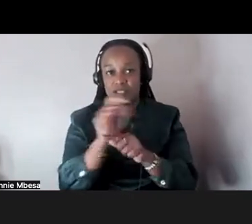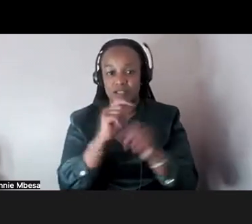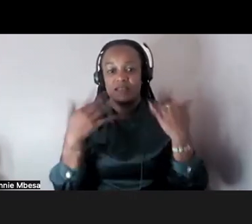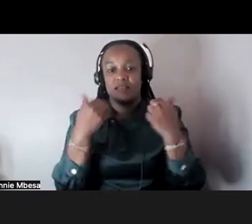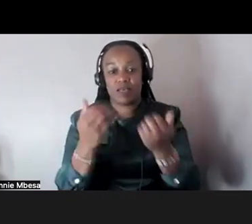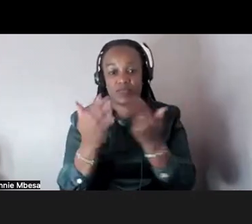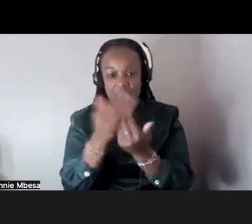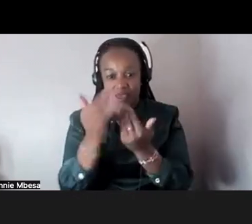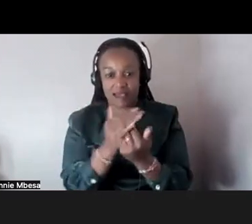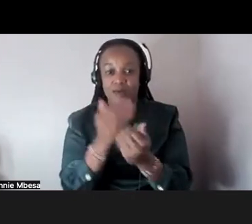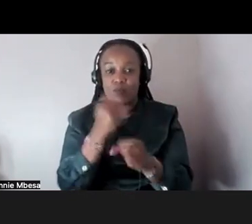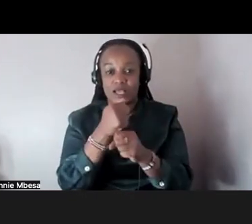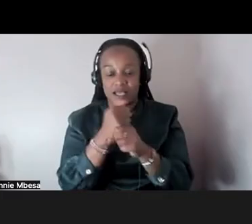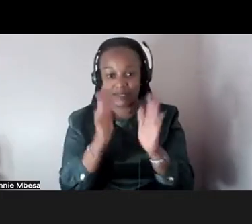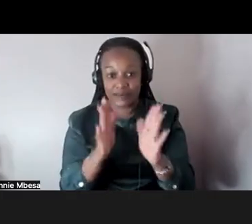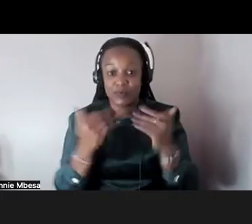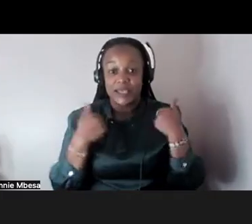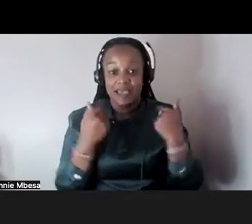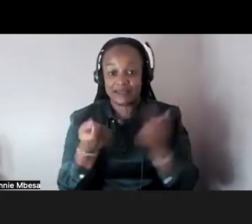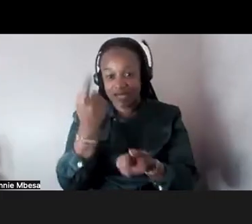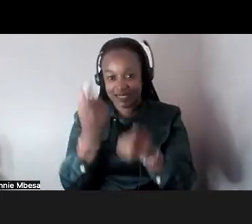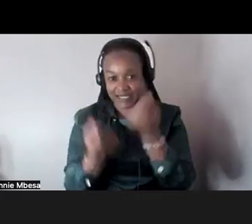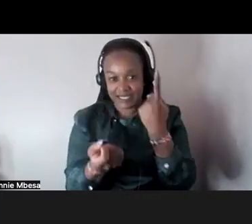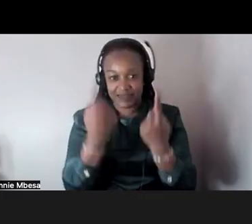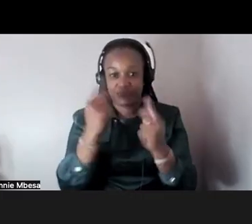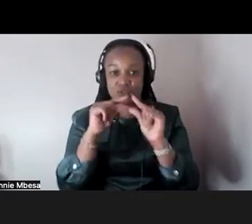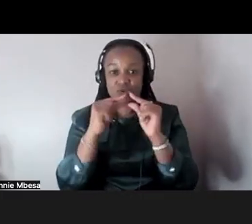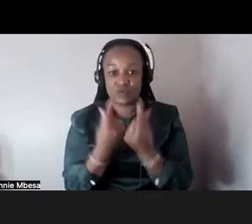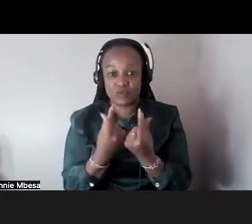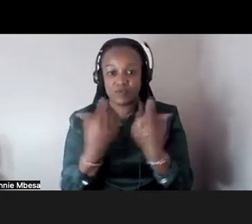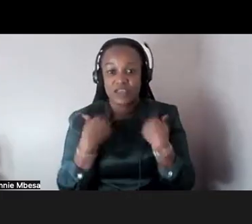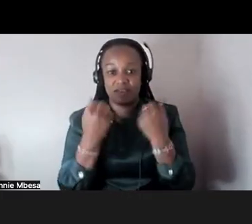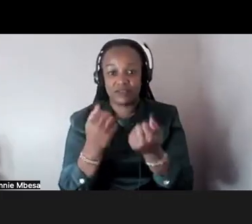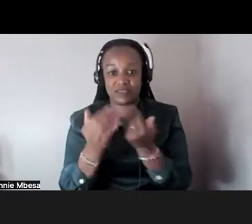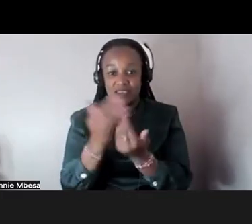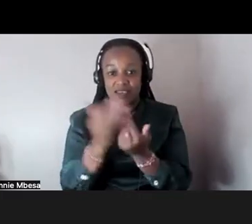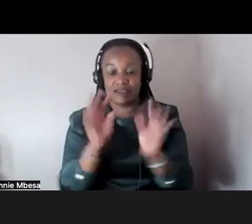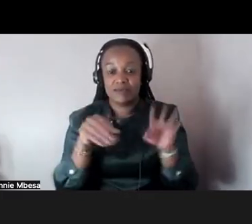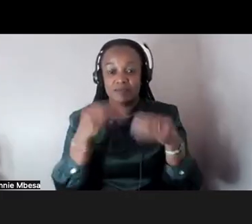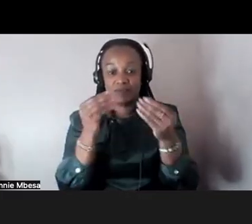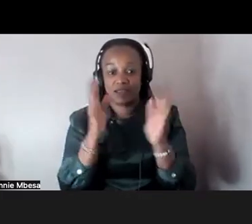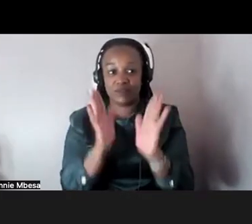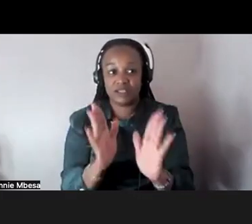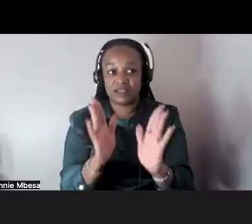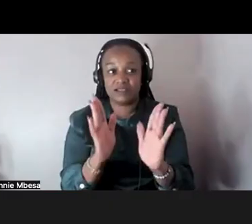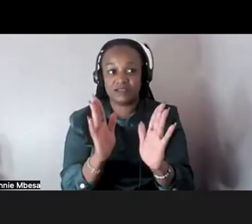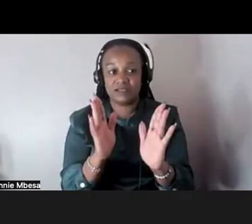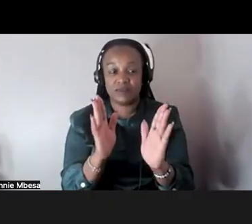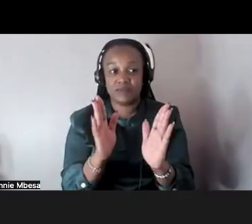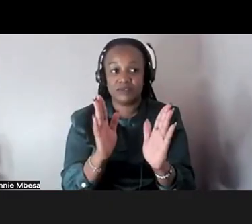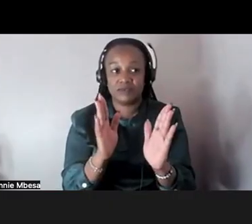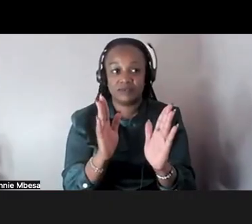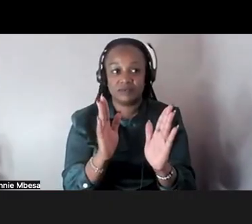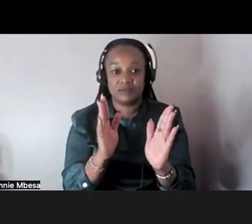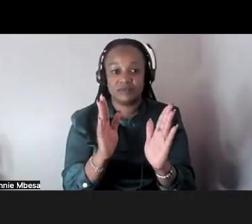an emerging group of healthcare providers whom we call the community health promoters, who